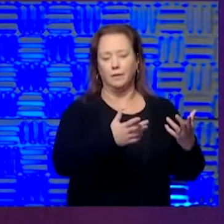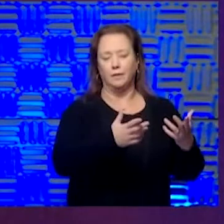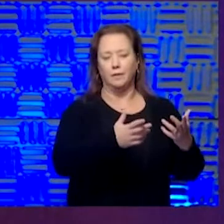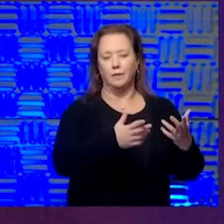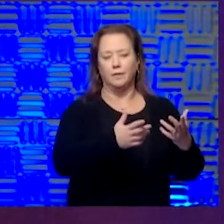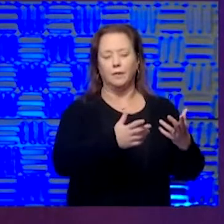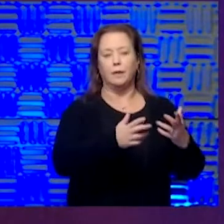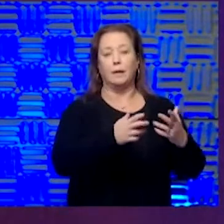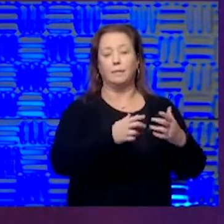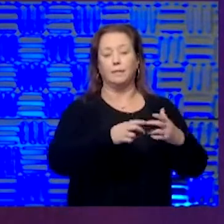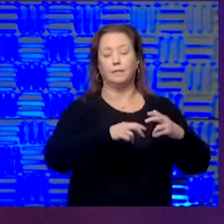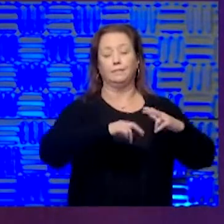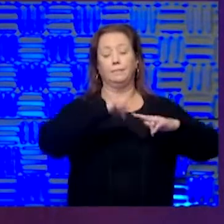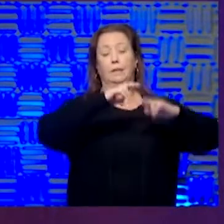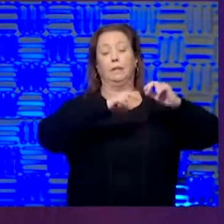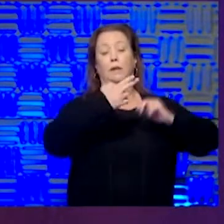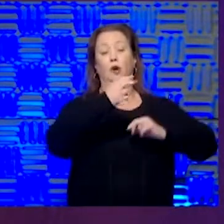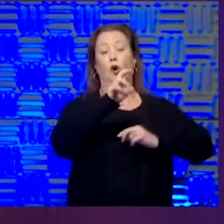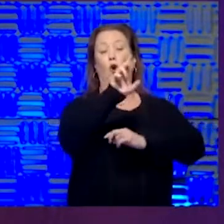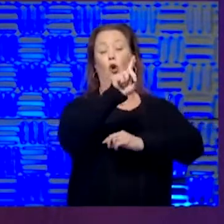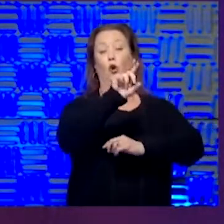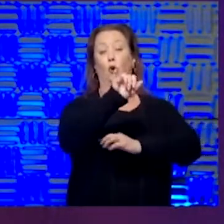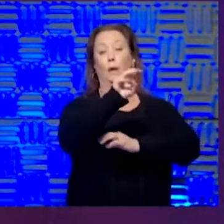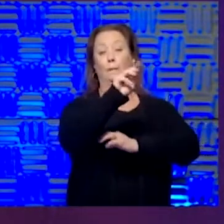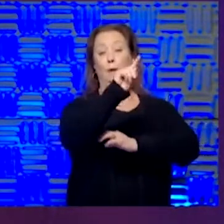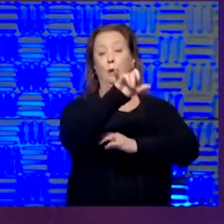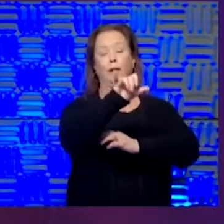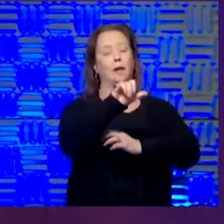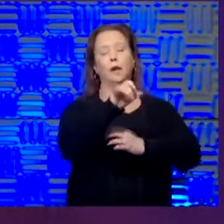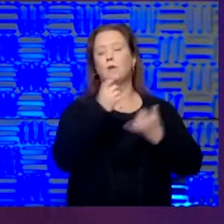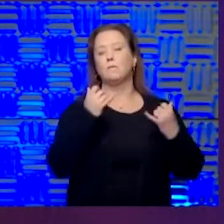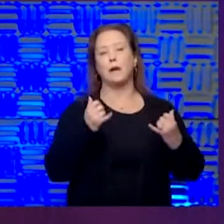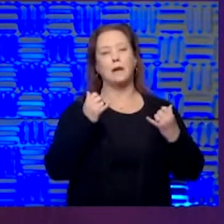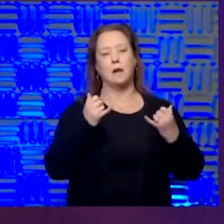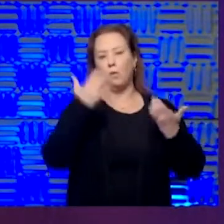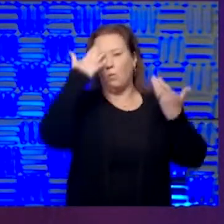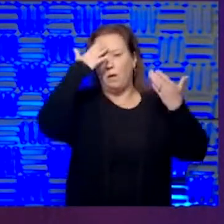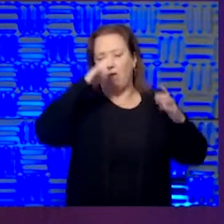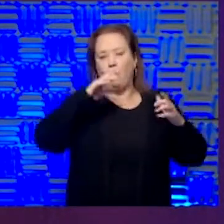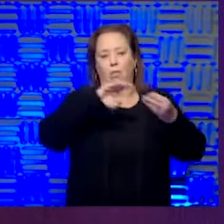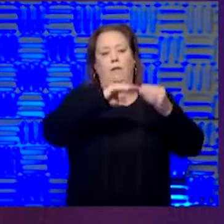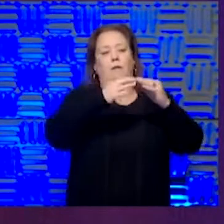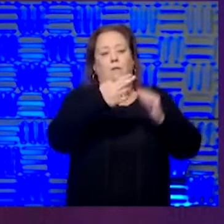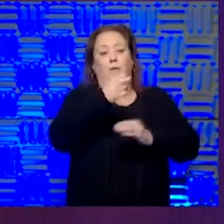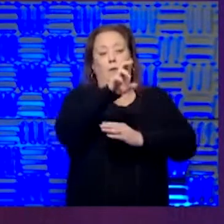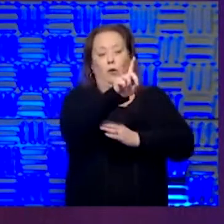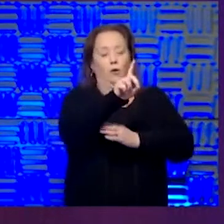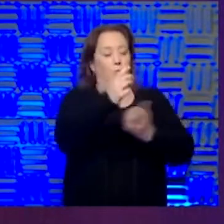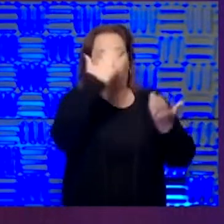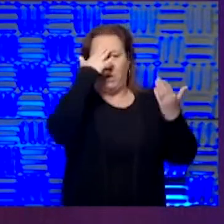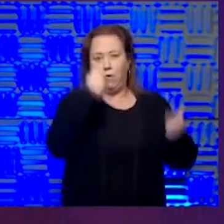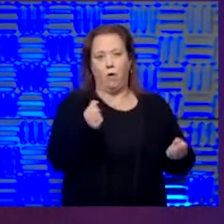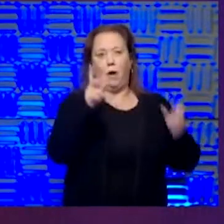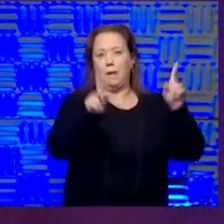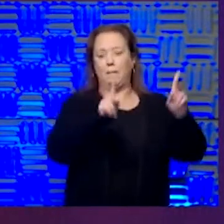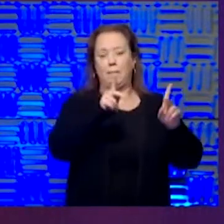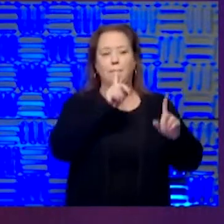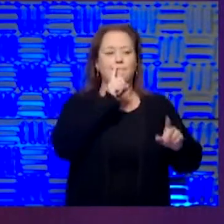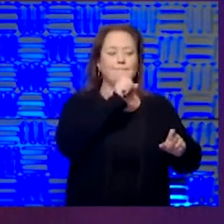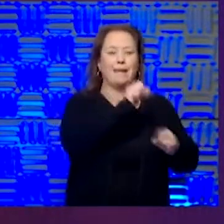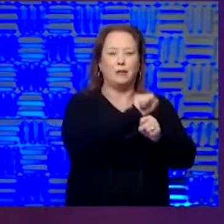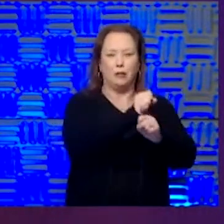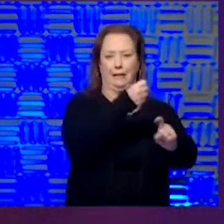with building herd immunity right now, I think, is that we don't have any idea of how big the herd is. We just don't know how many people have been